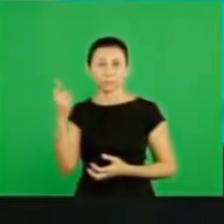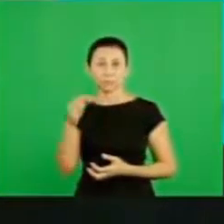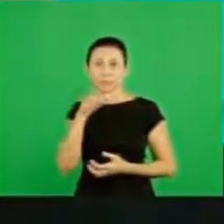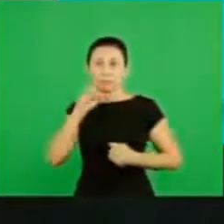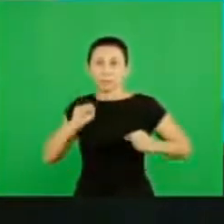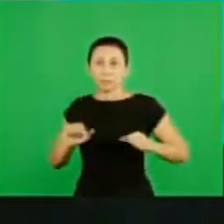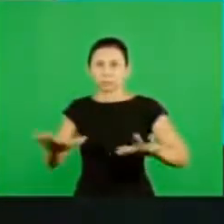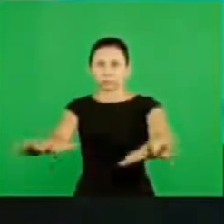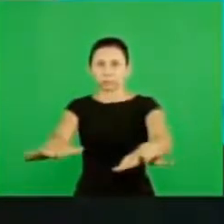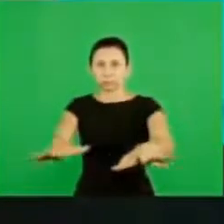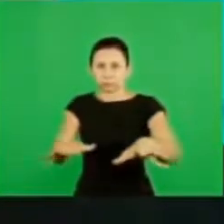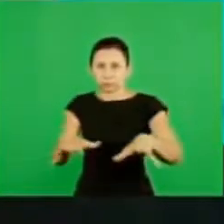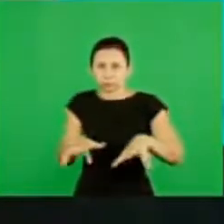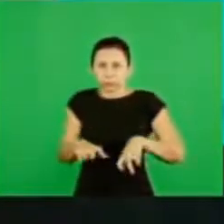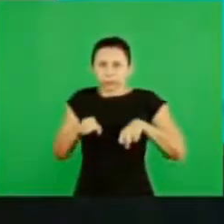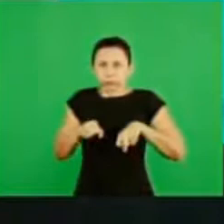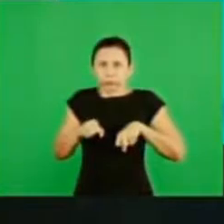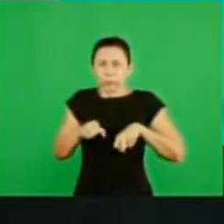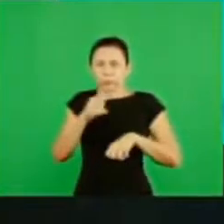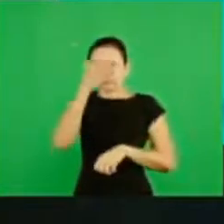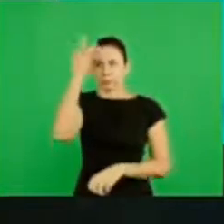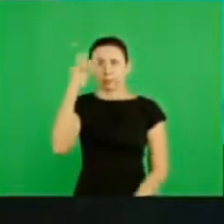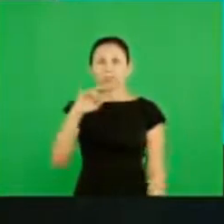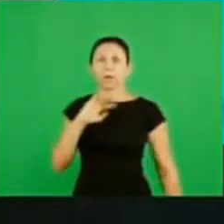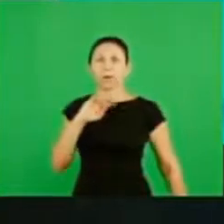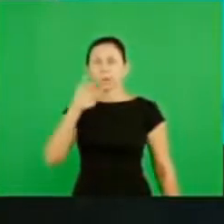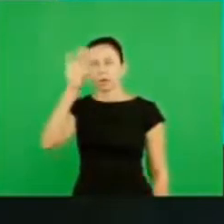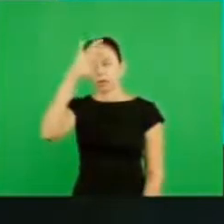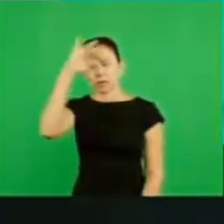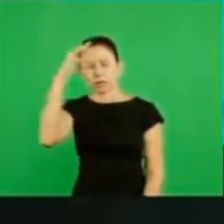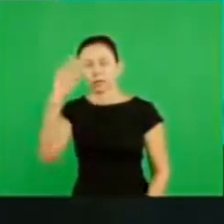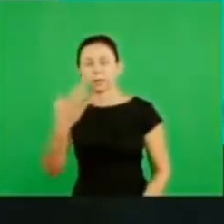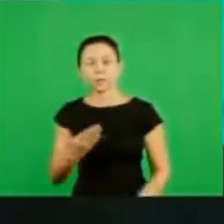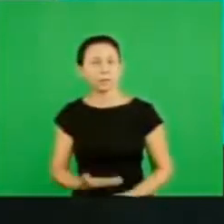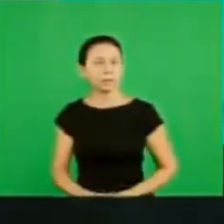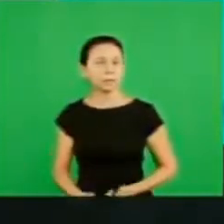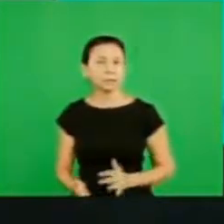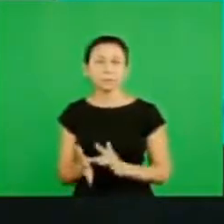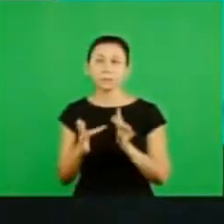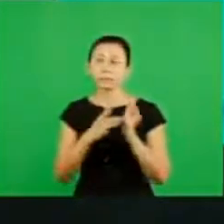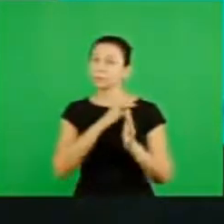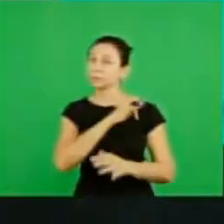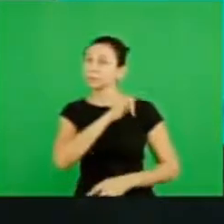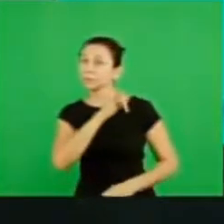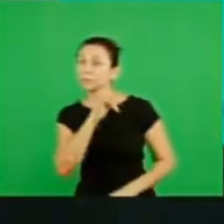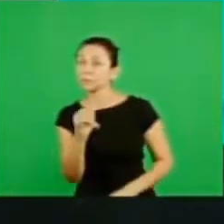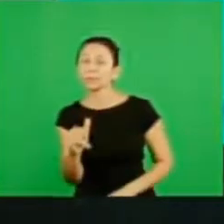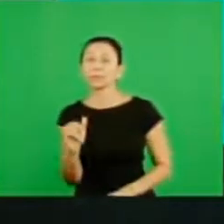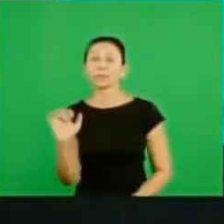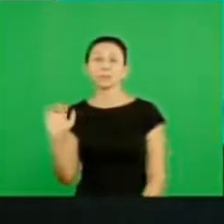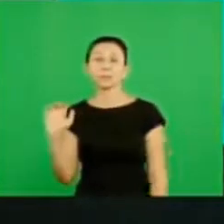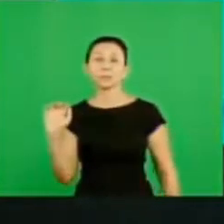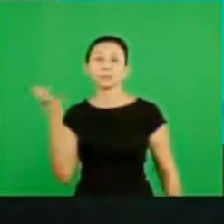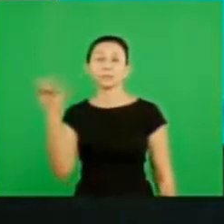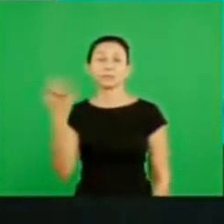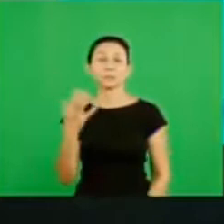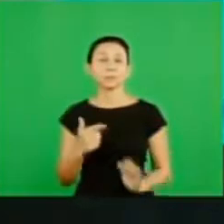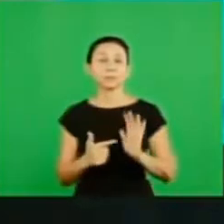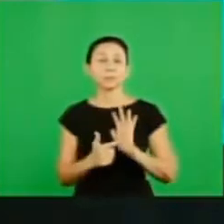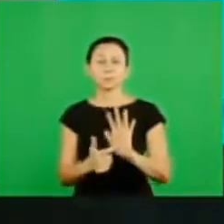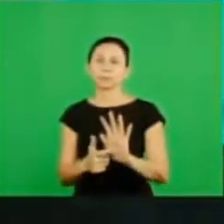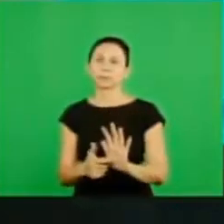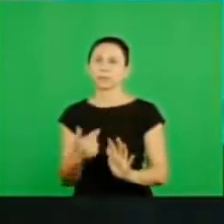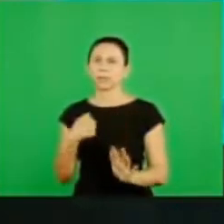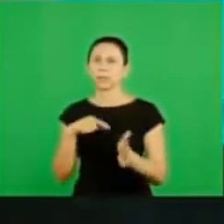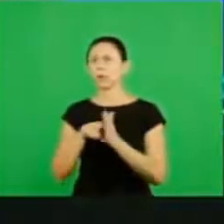heavens will be shaken. Look, the tsunami in Asia. Men